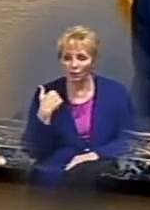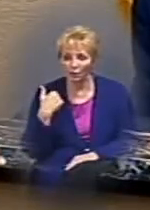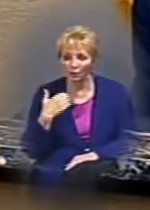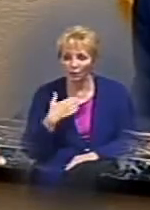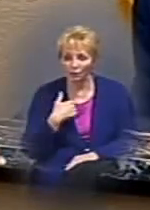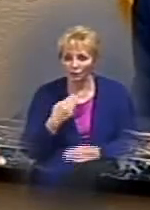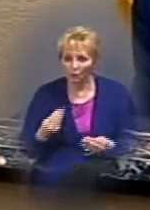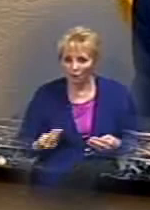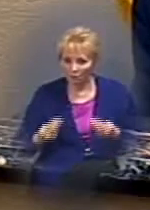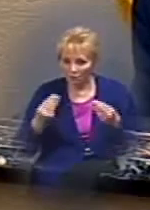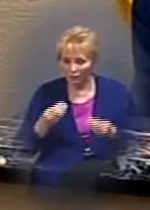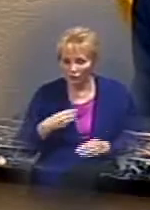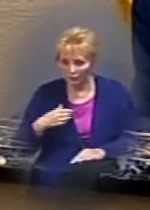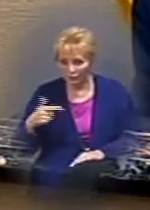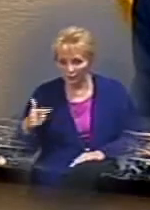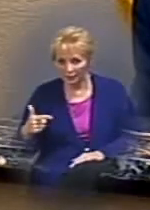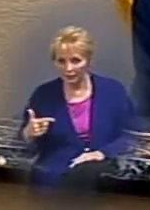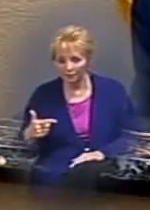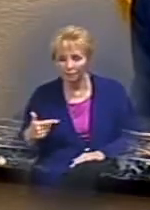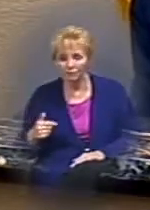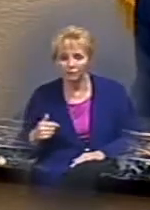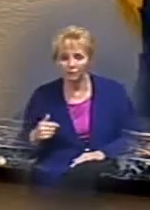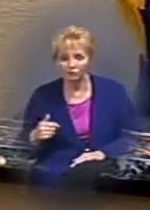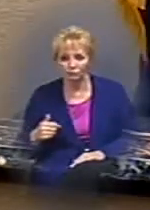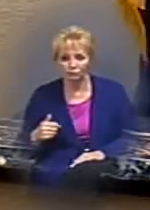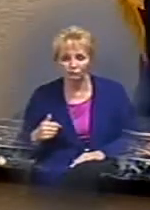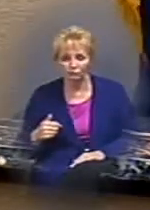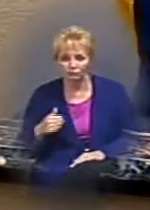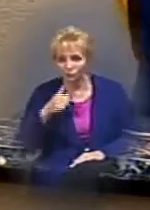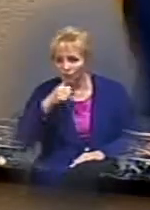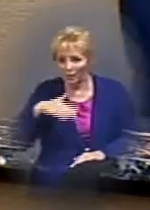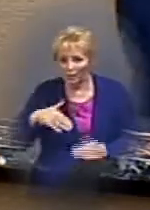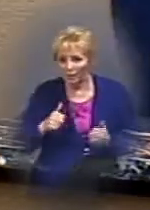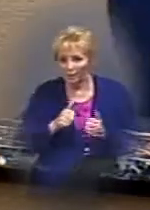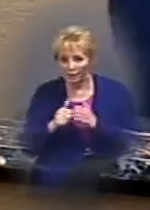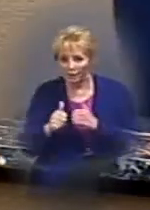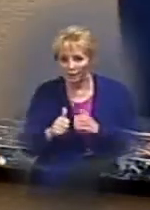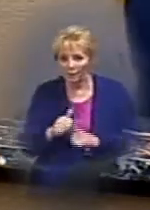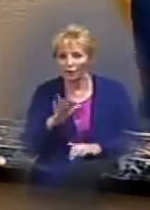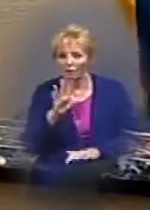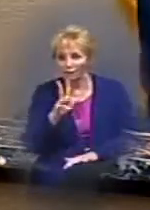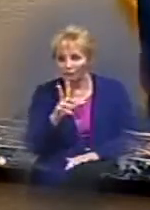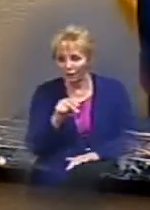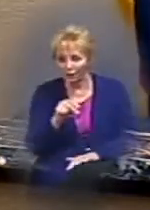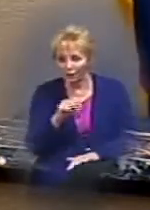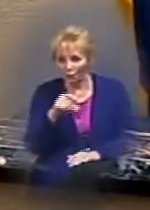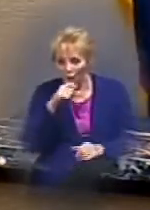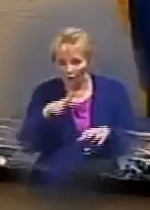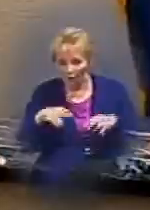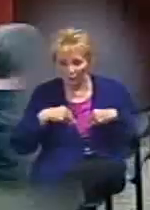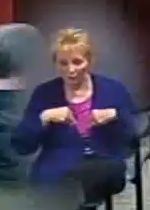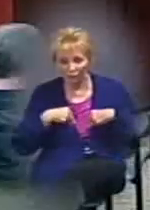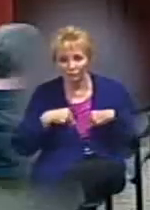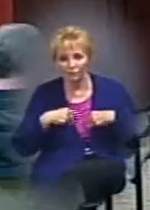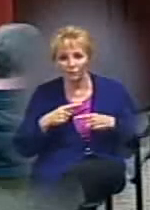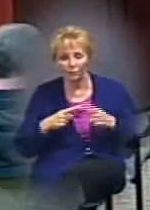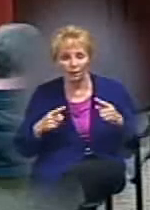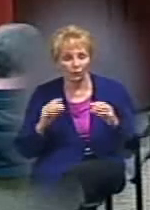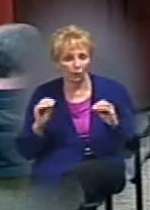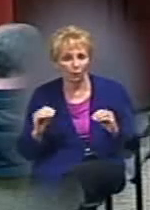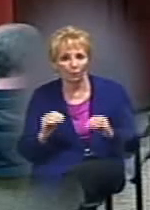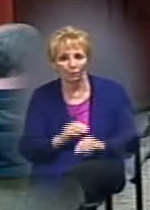second, right? Yeah. And we passed that one. No. 5:30. Okay. All in favor, say aye. Aye.